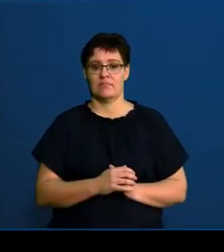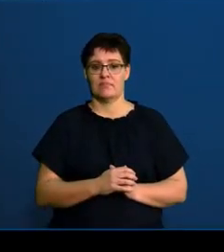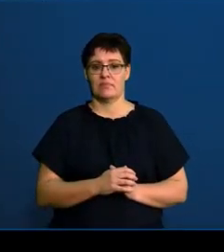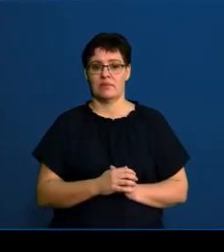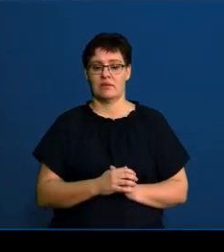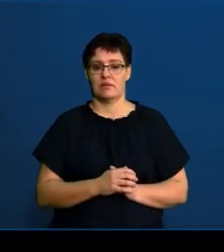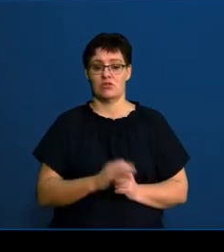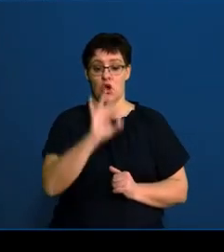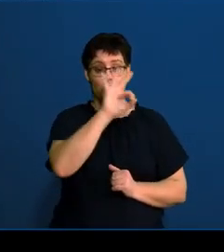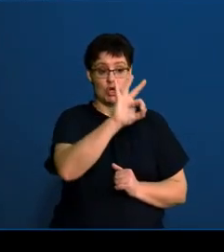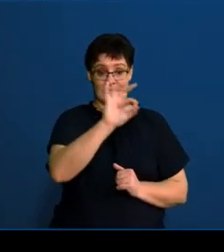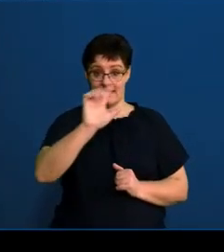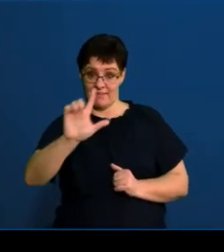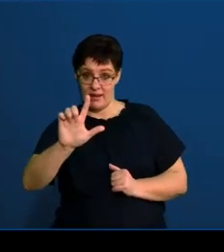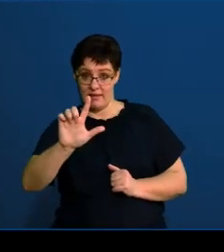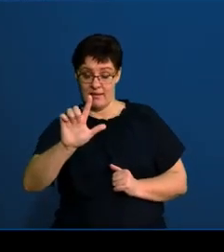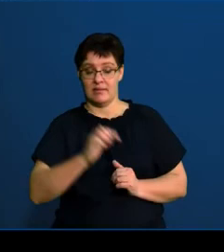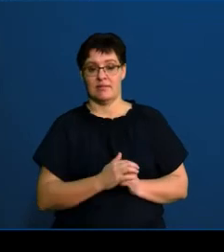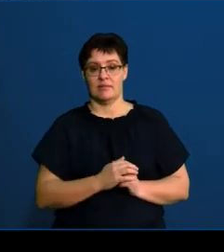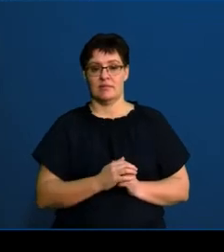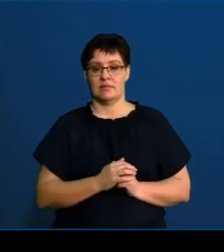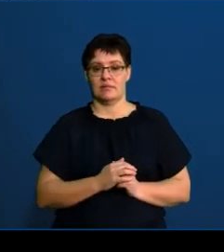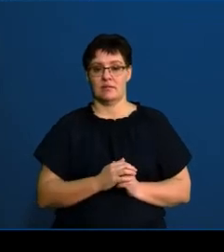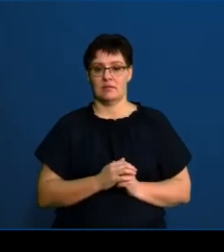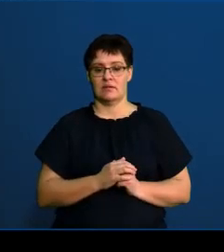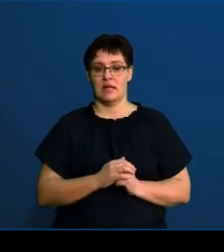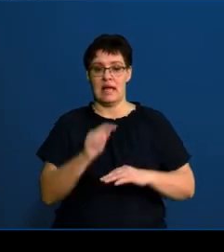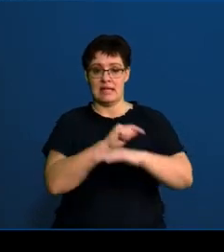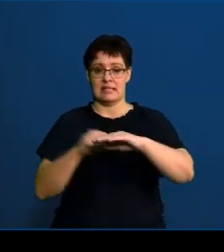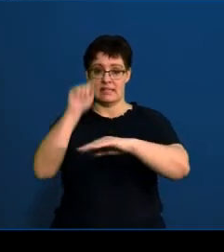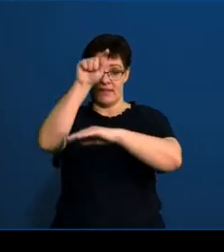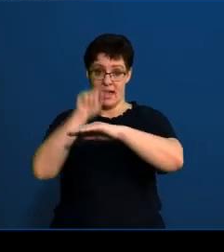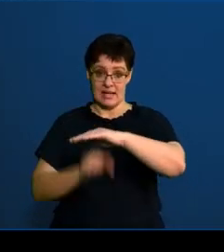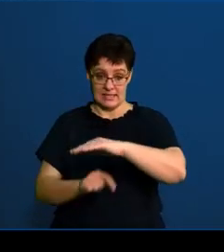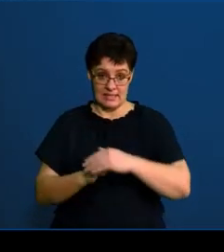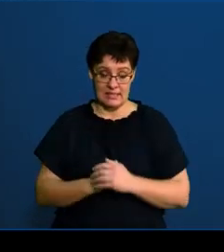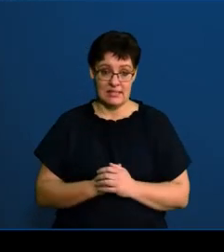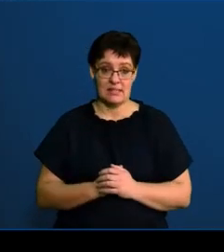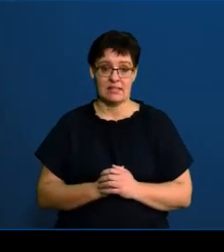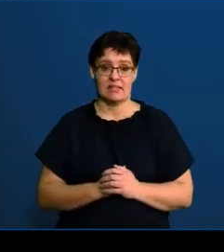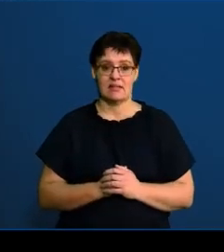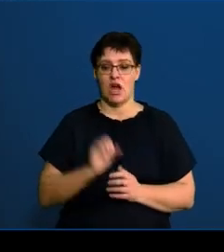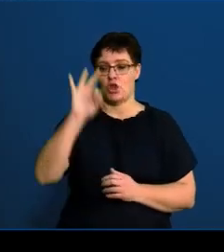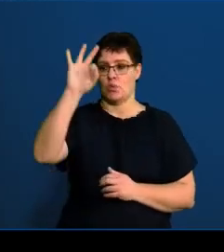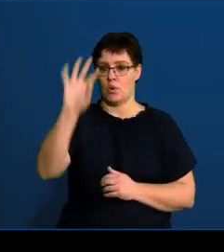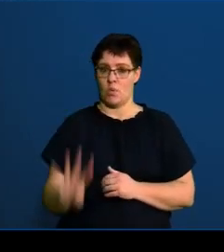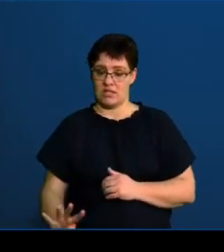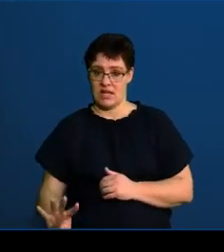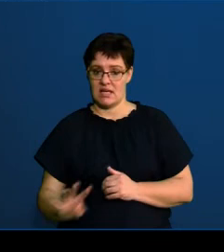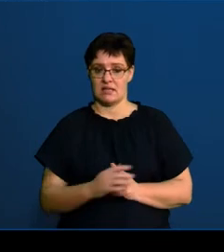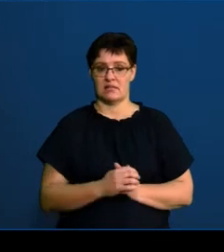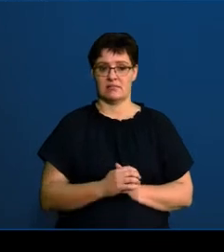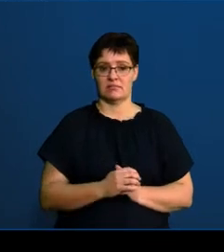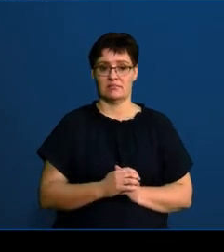So take my 37 and I'm going to divide by 3/4, 3/4.